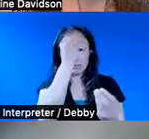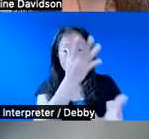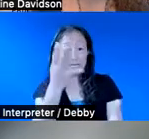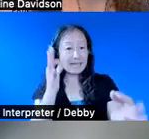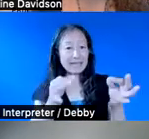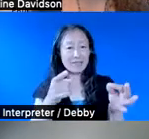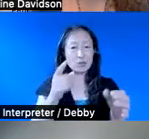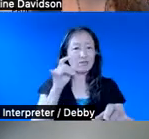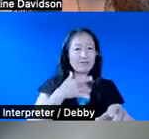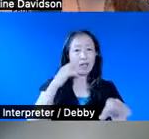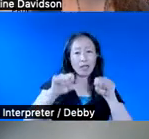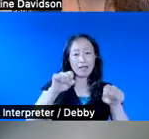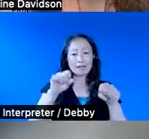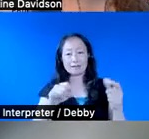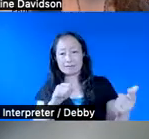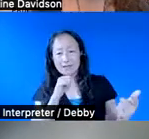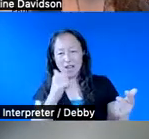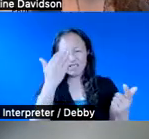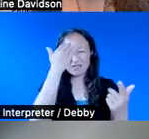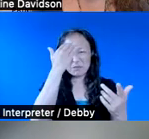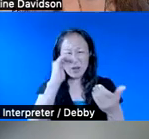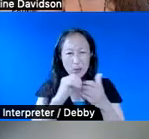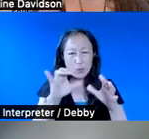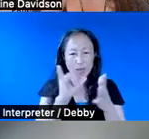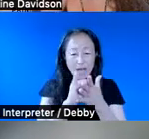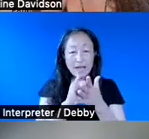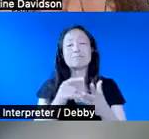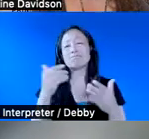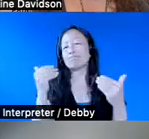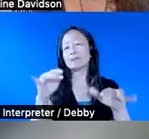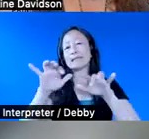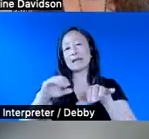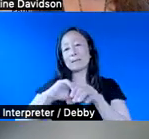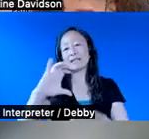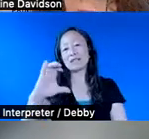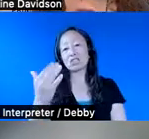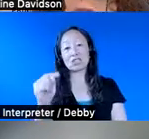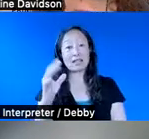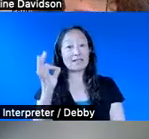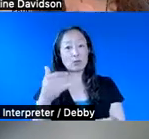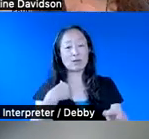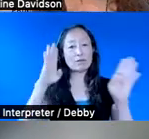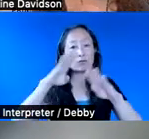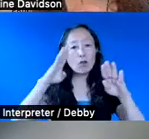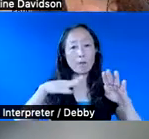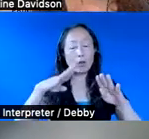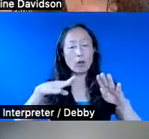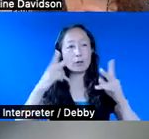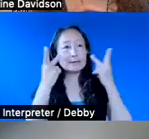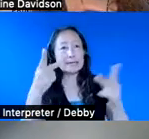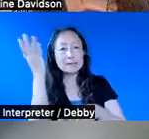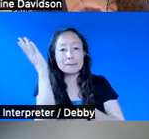in the chat. If you're having trouble opening up the speaker, or